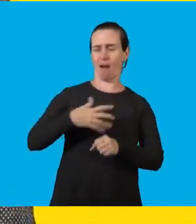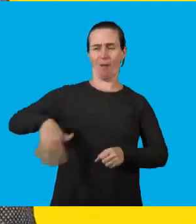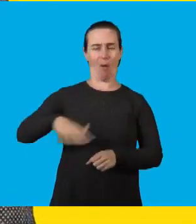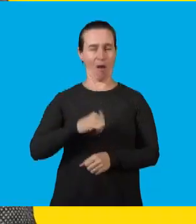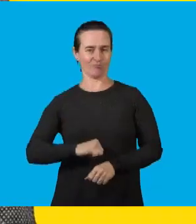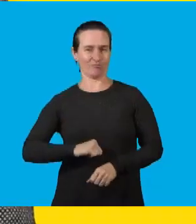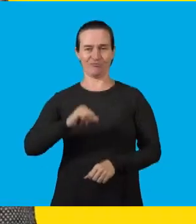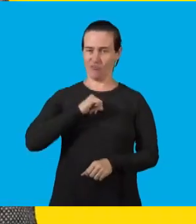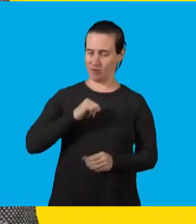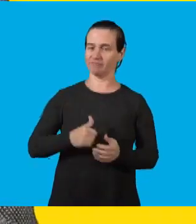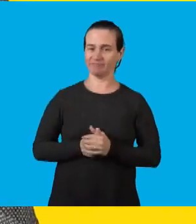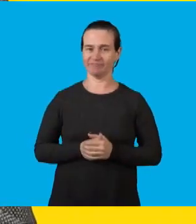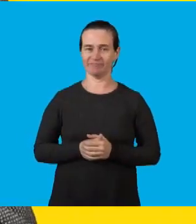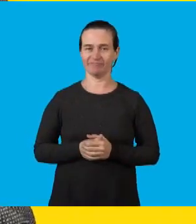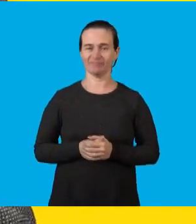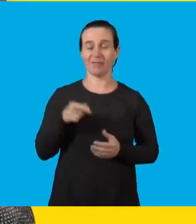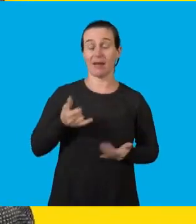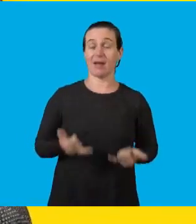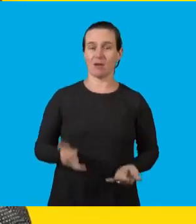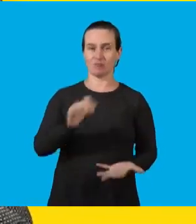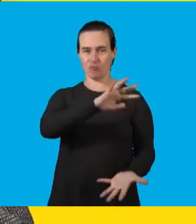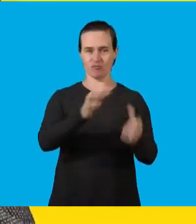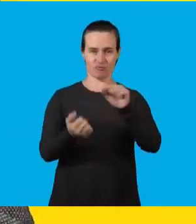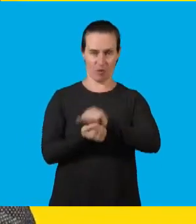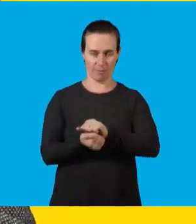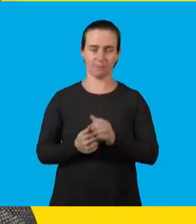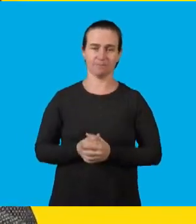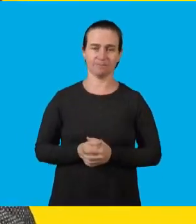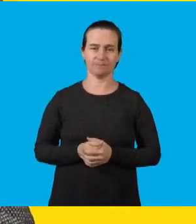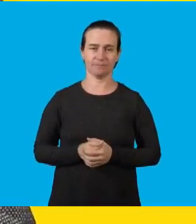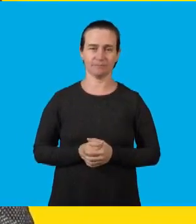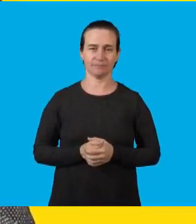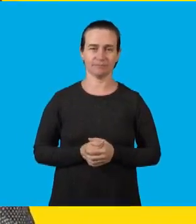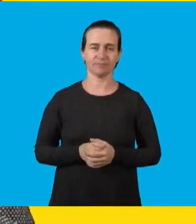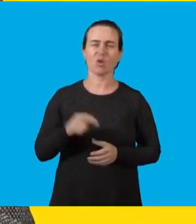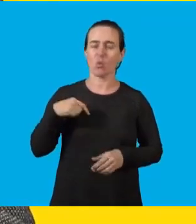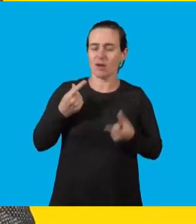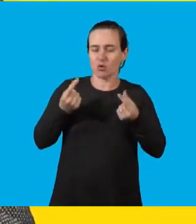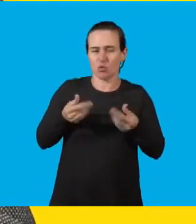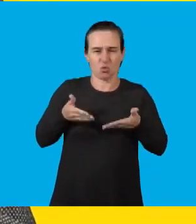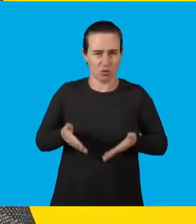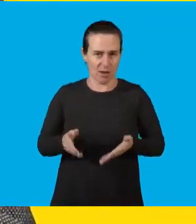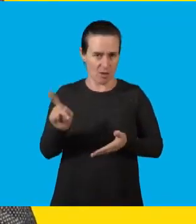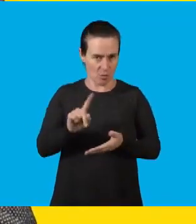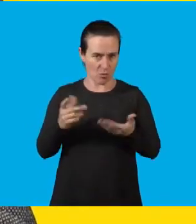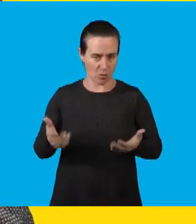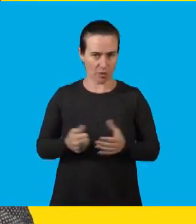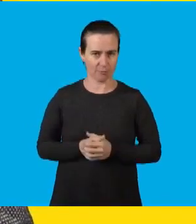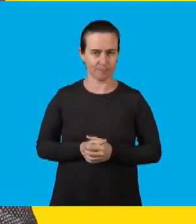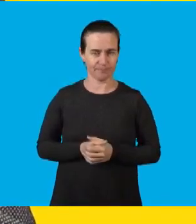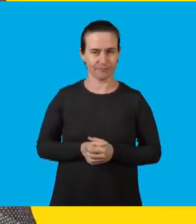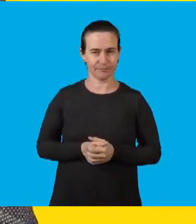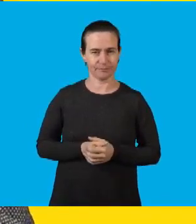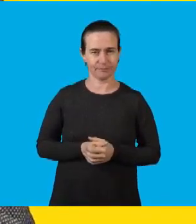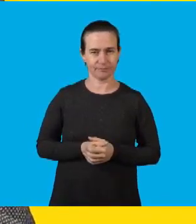and make us all proud. Now, let's quickly wrap up and look at what we've done since the